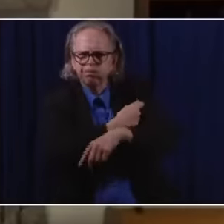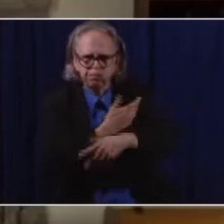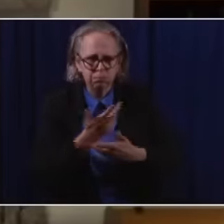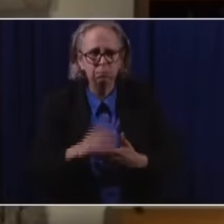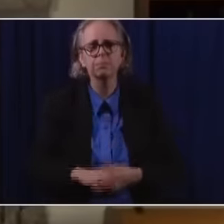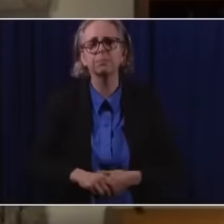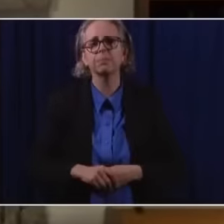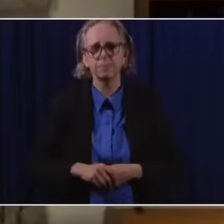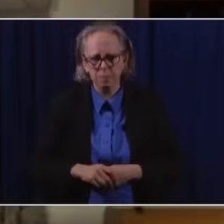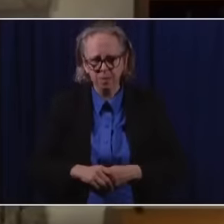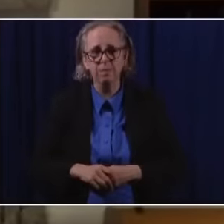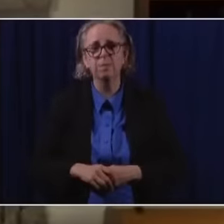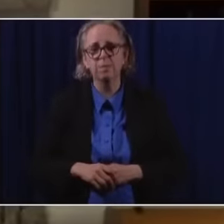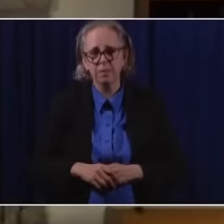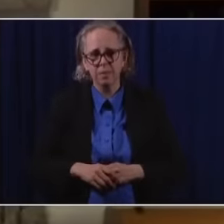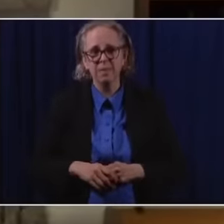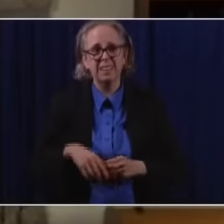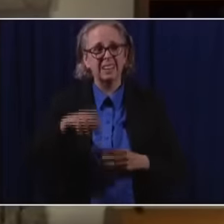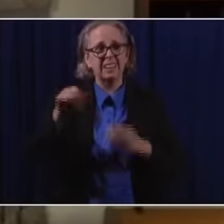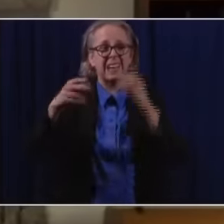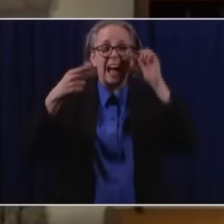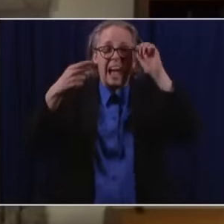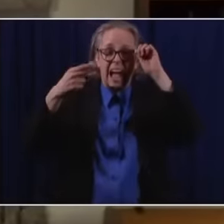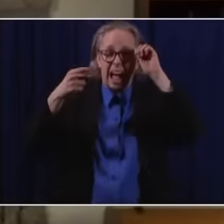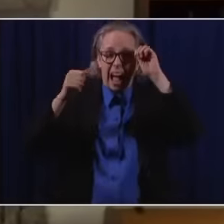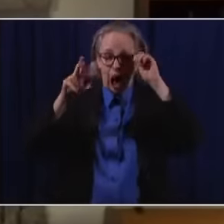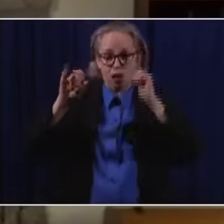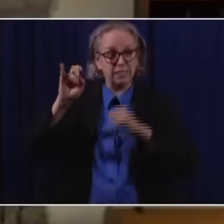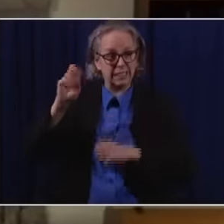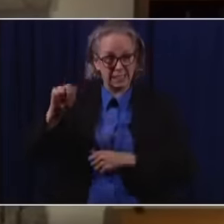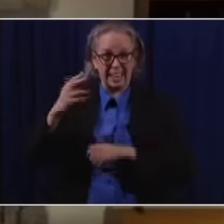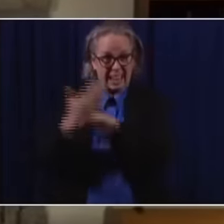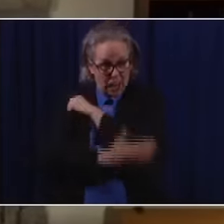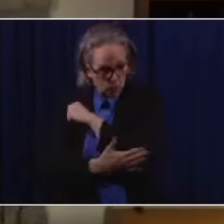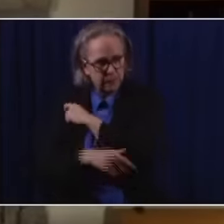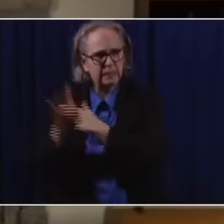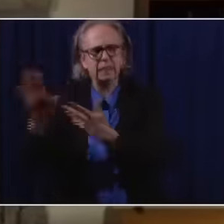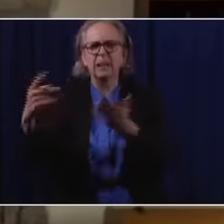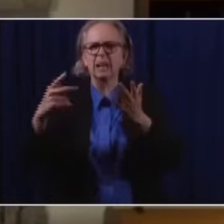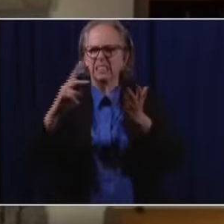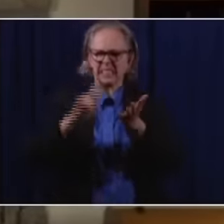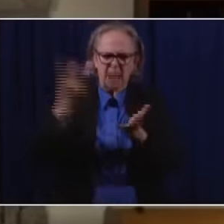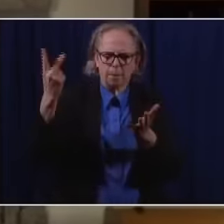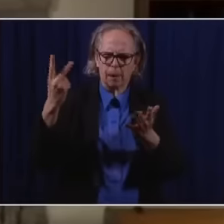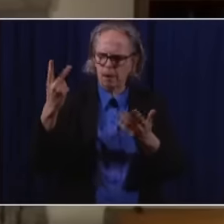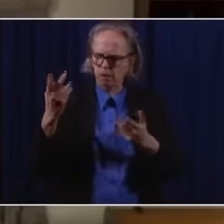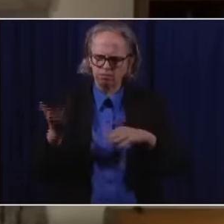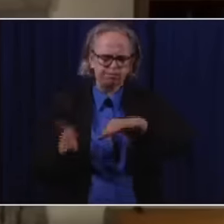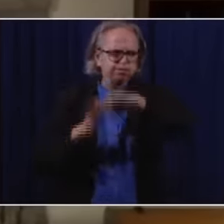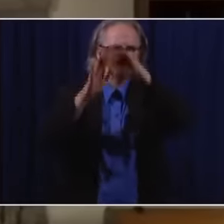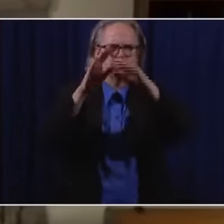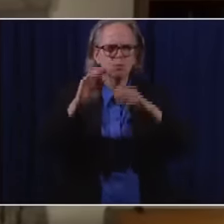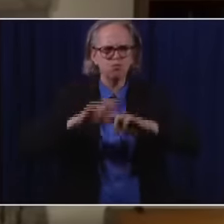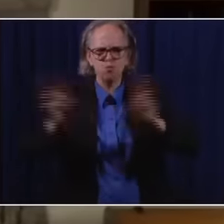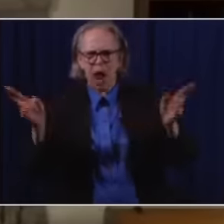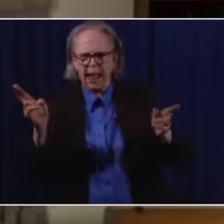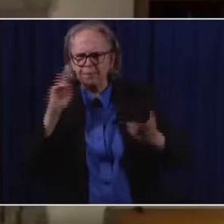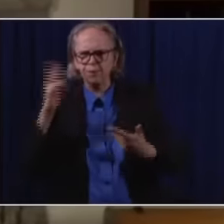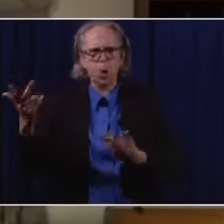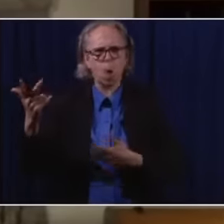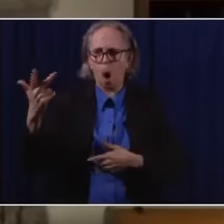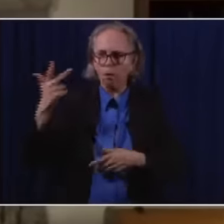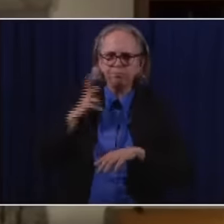in 2019. Harrison County doubled the number of people vaccinated over last year at a recent drive-through clinic. Union County combined their